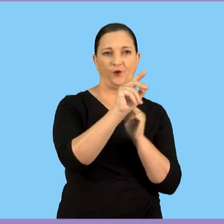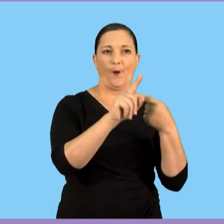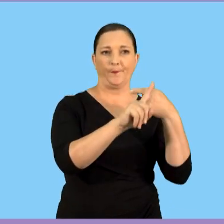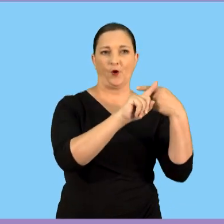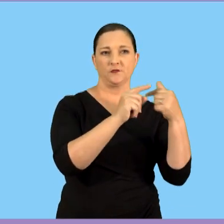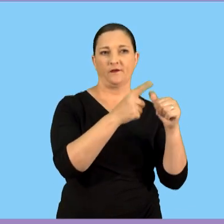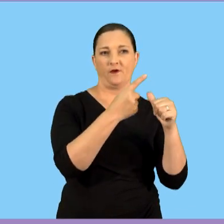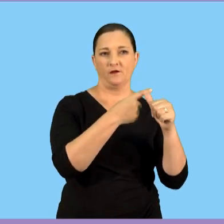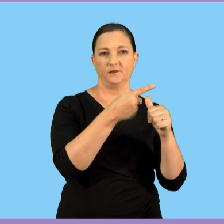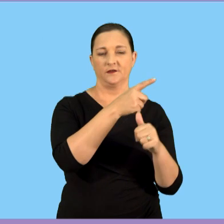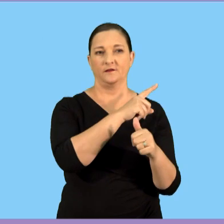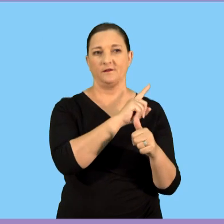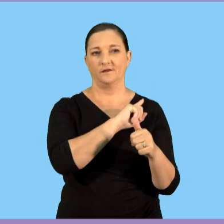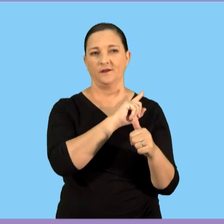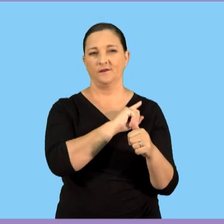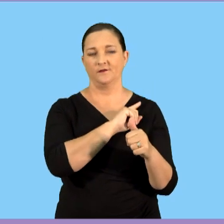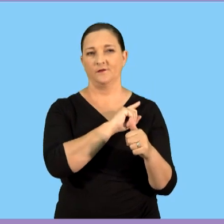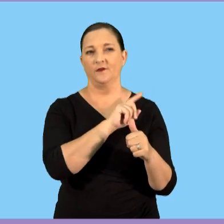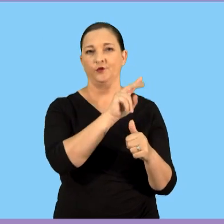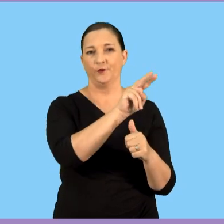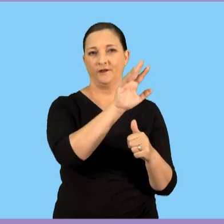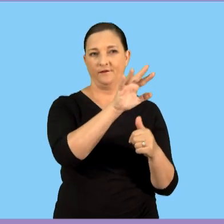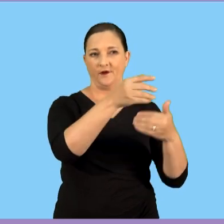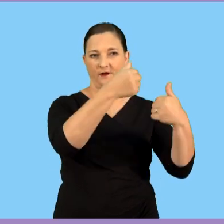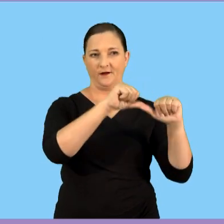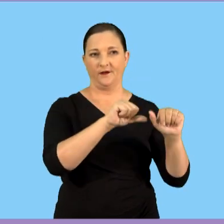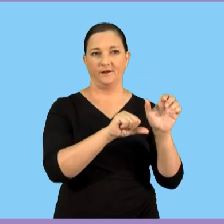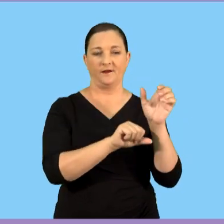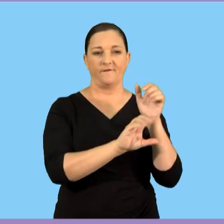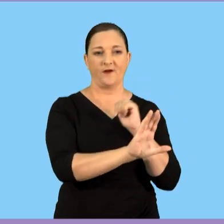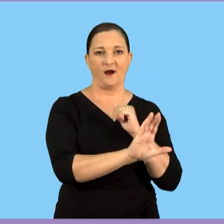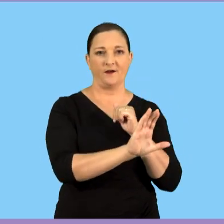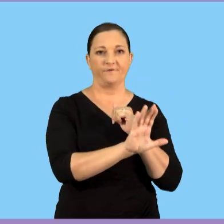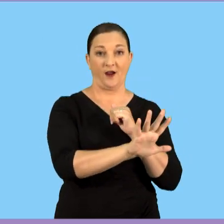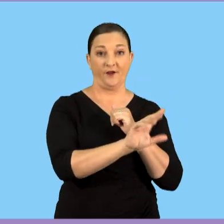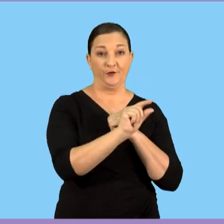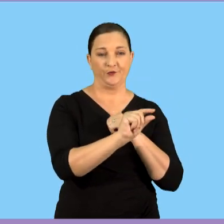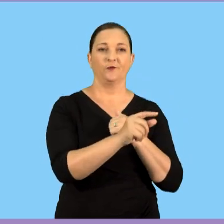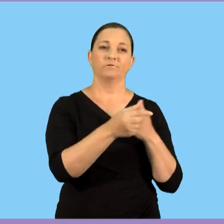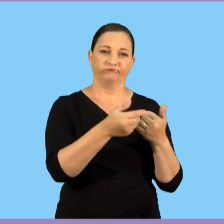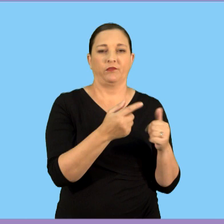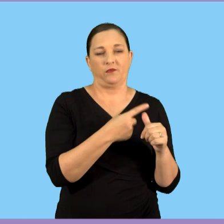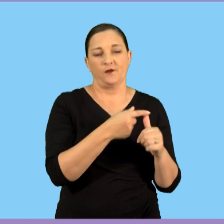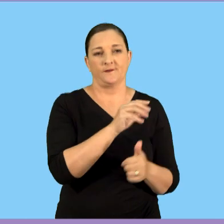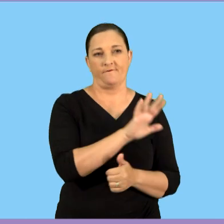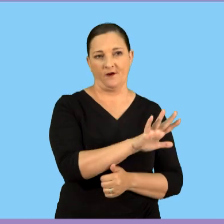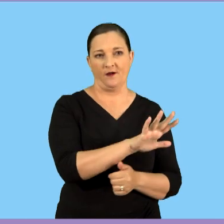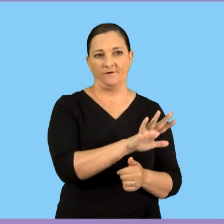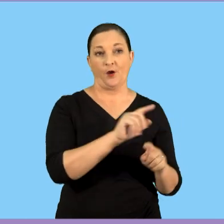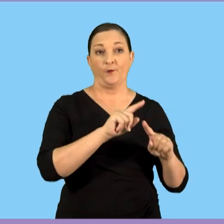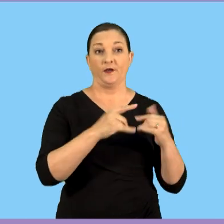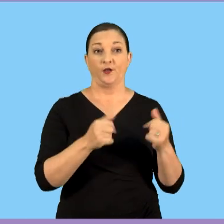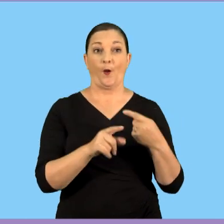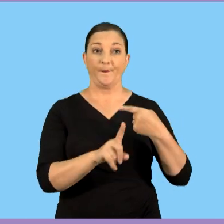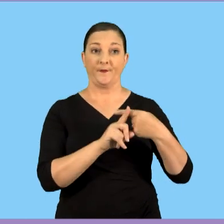and the square root of 5 squared is actually just 5. Then we have in the brackets, I'm just going to add